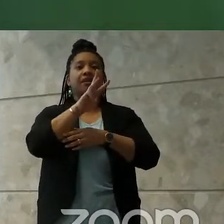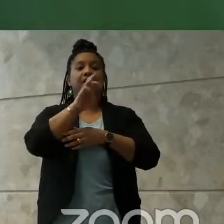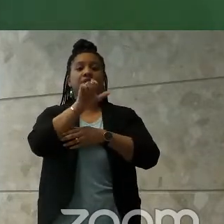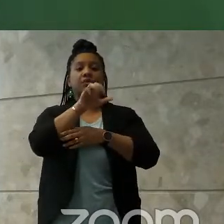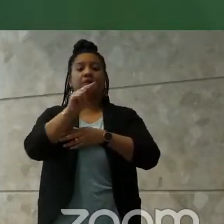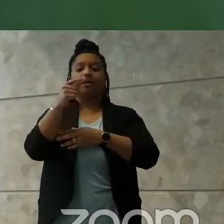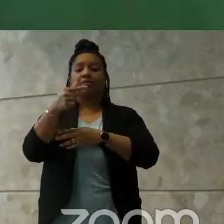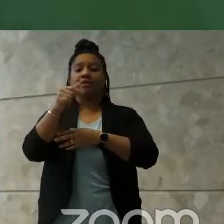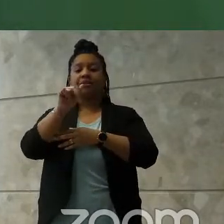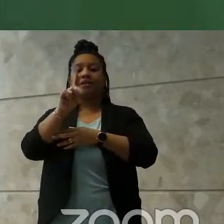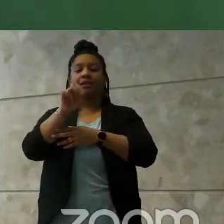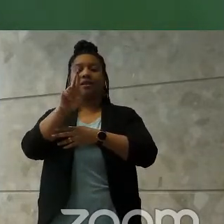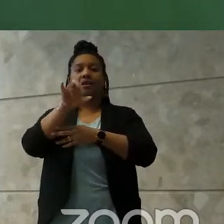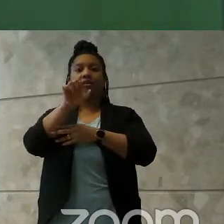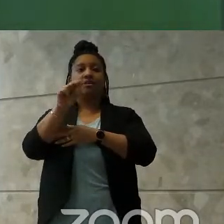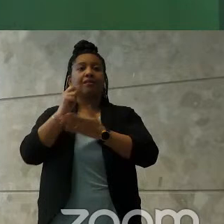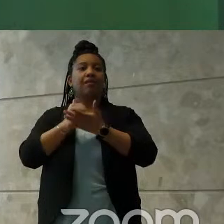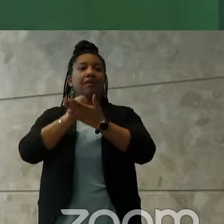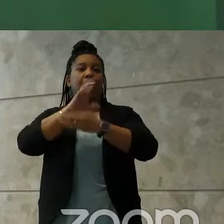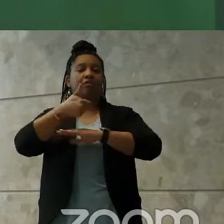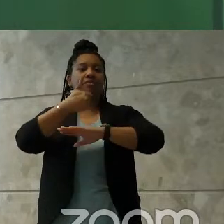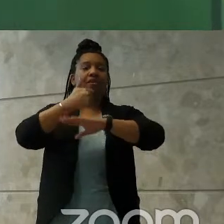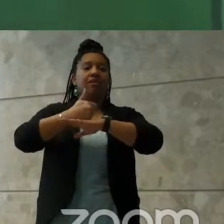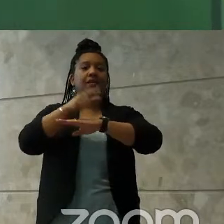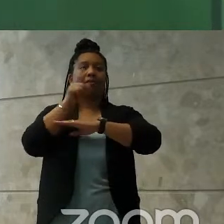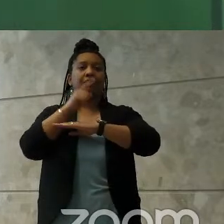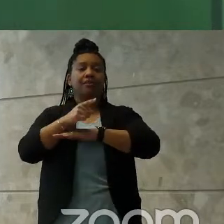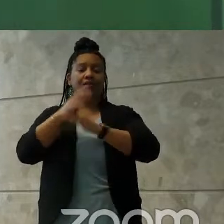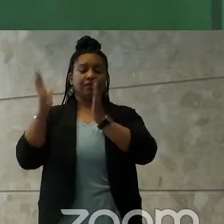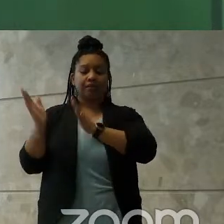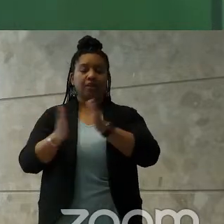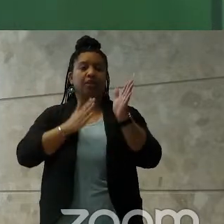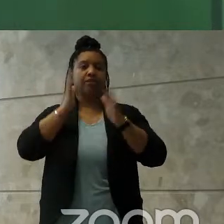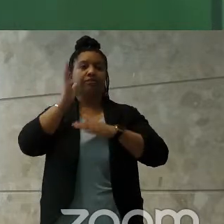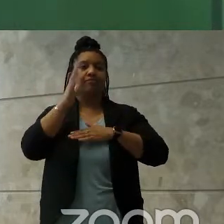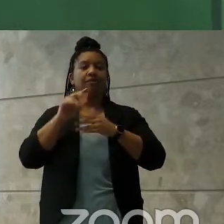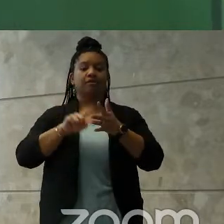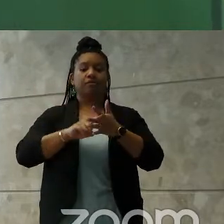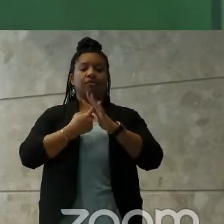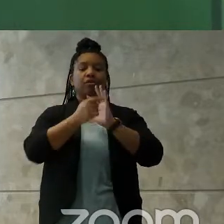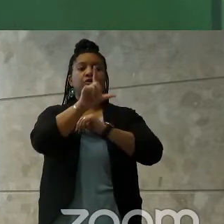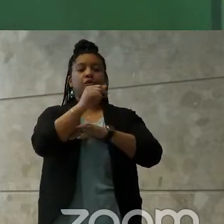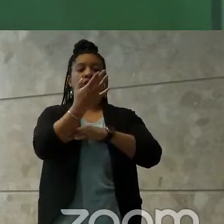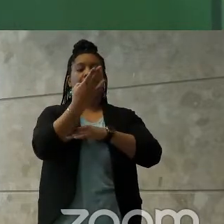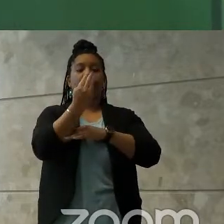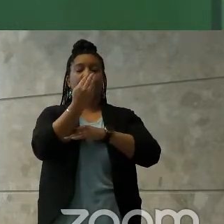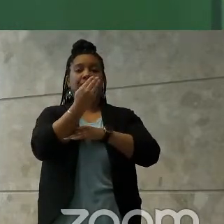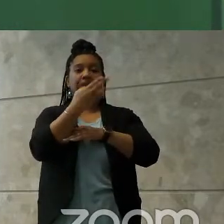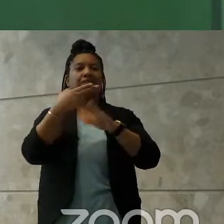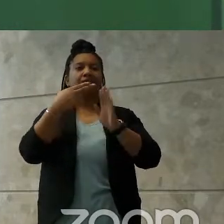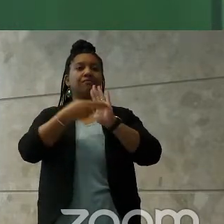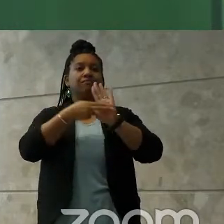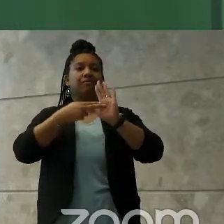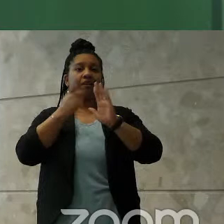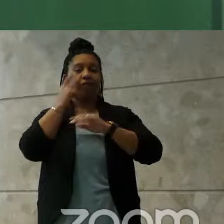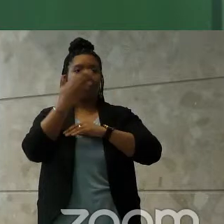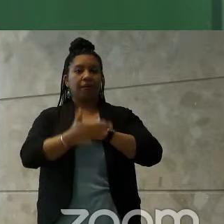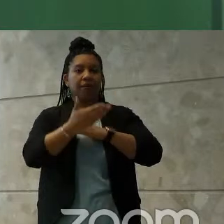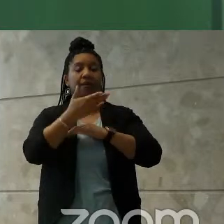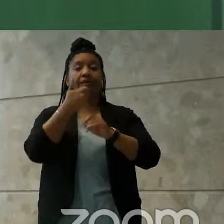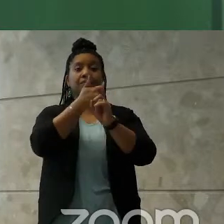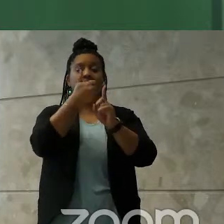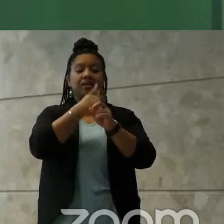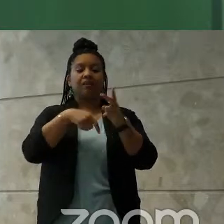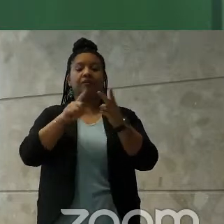in establishing this lecture series, which was named in his honor in 2014. Dr. Anderson, his wife Norma, Martin Luther